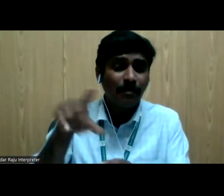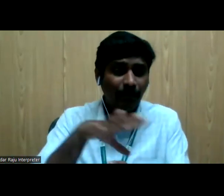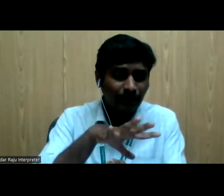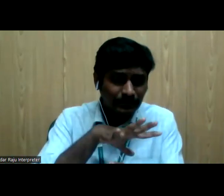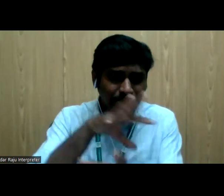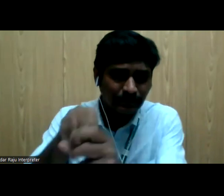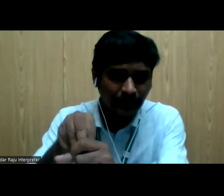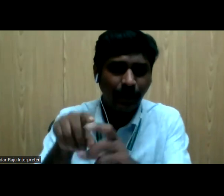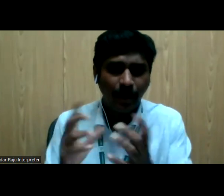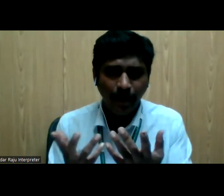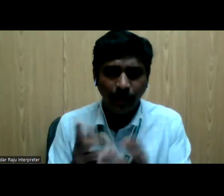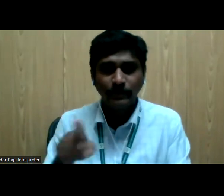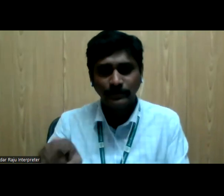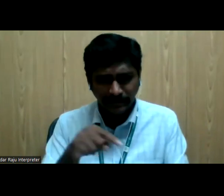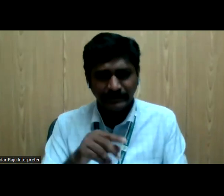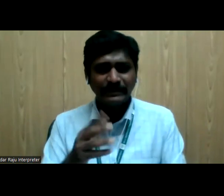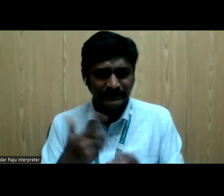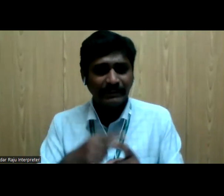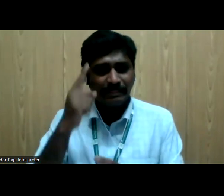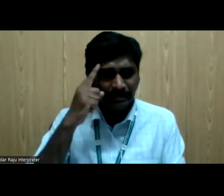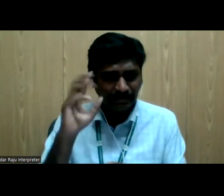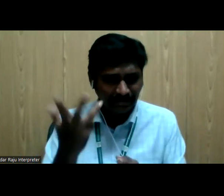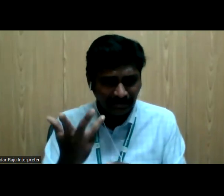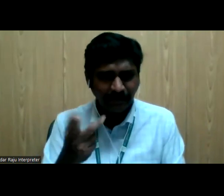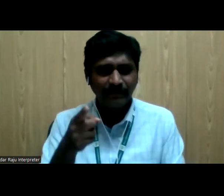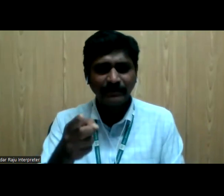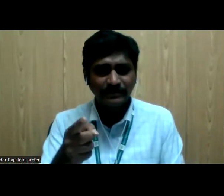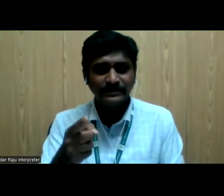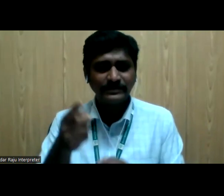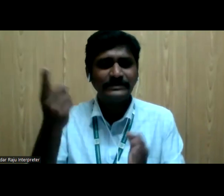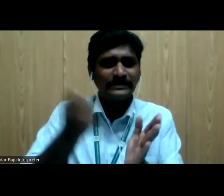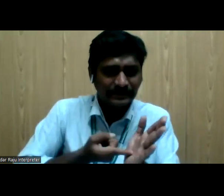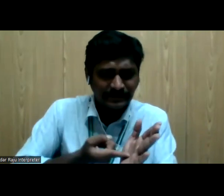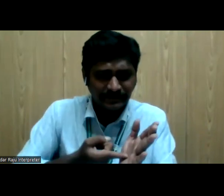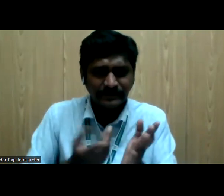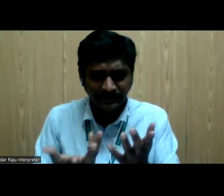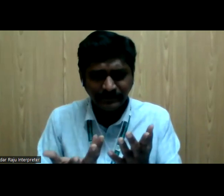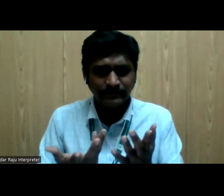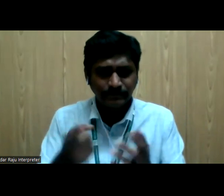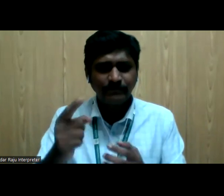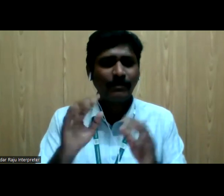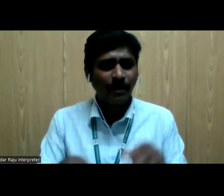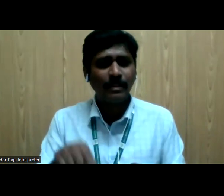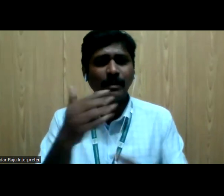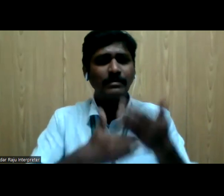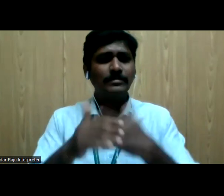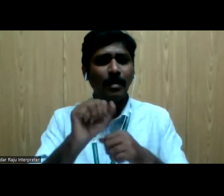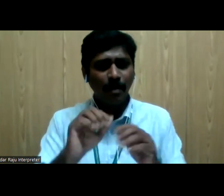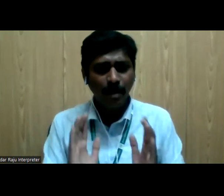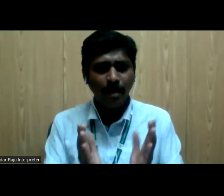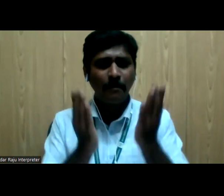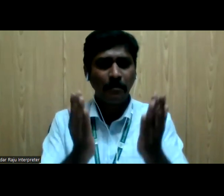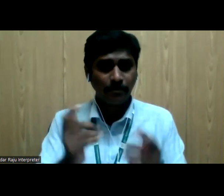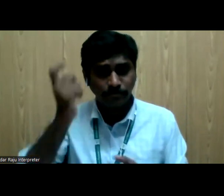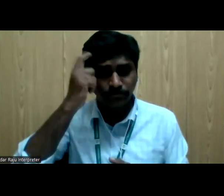we can very easily organize. We can organize hackathons, we can organize grand challenges. And we have the ability today to get the best minds, the